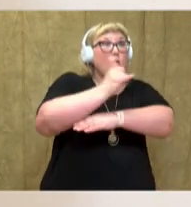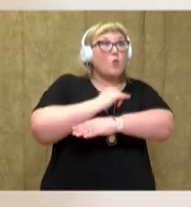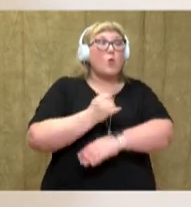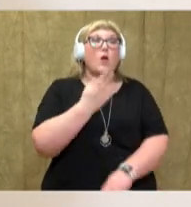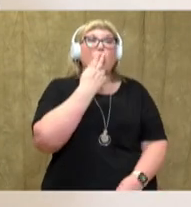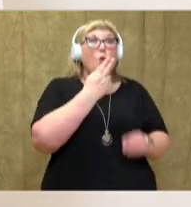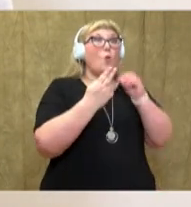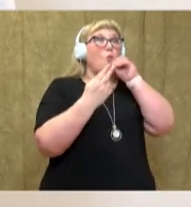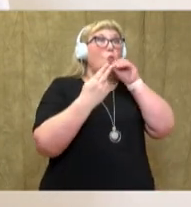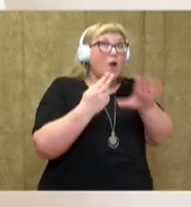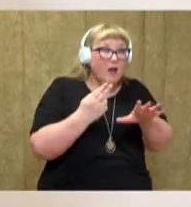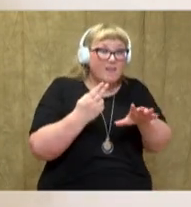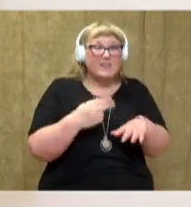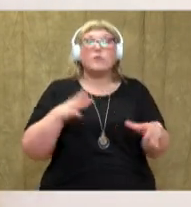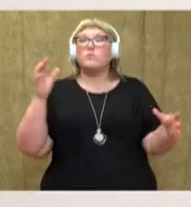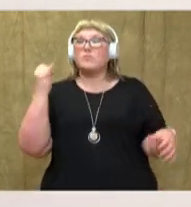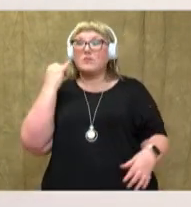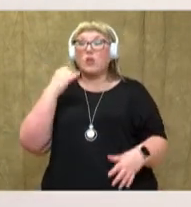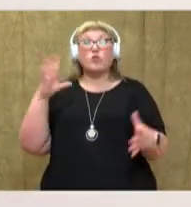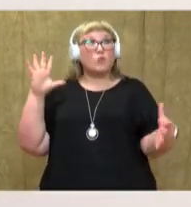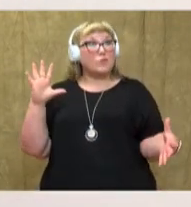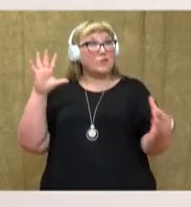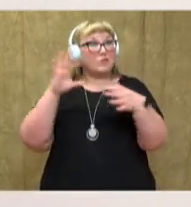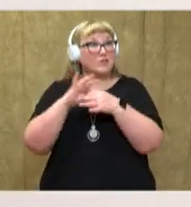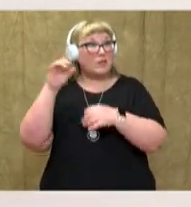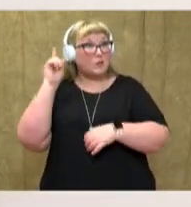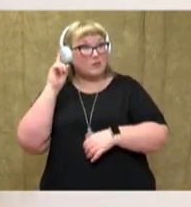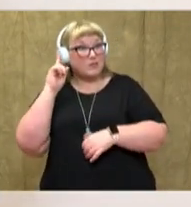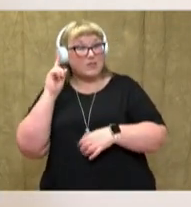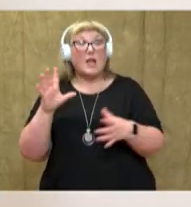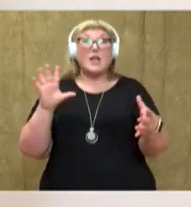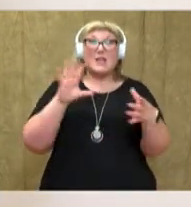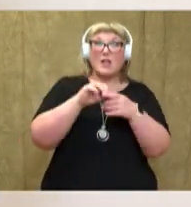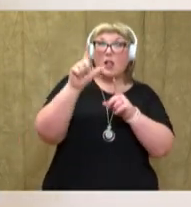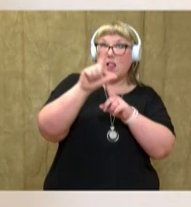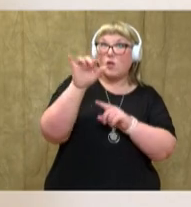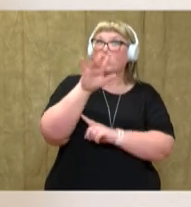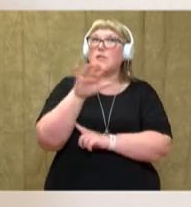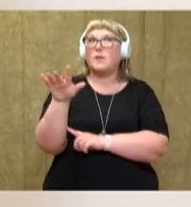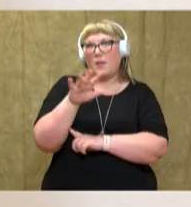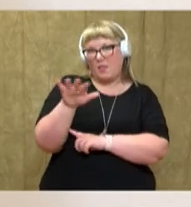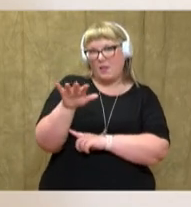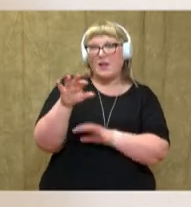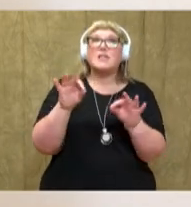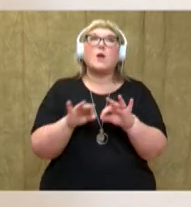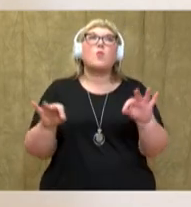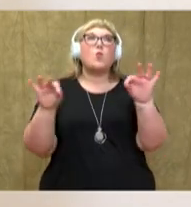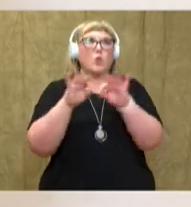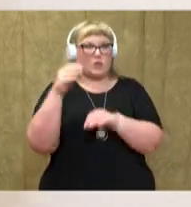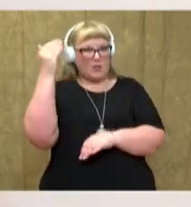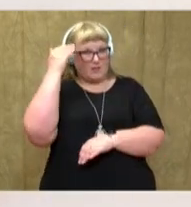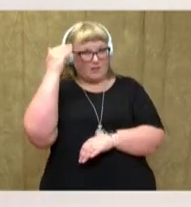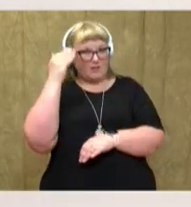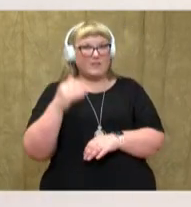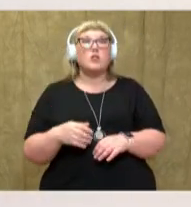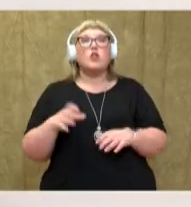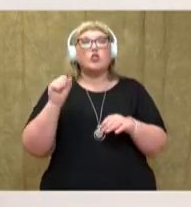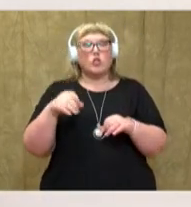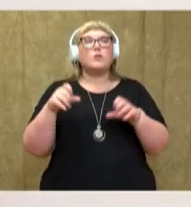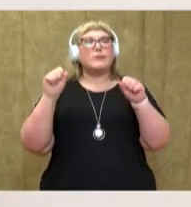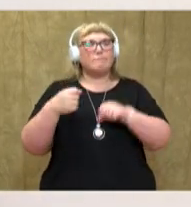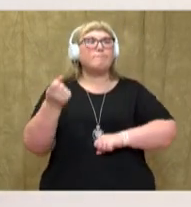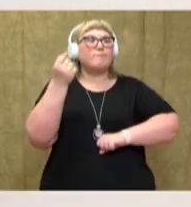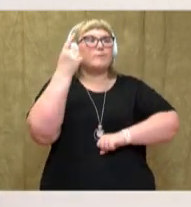to connect our sounds and our letters to our spelling, that's something important for us to know in order to differ and